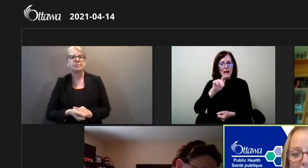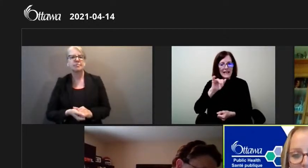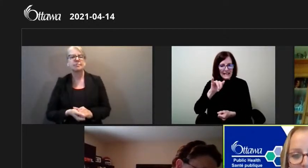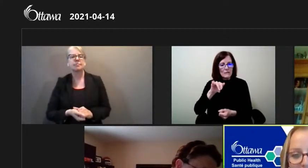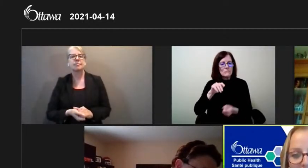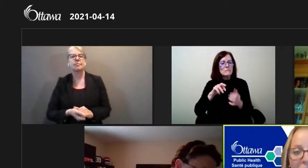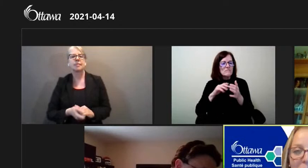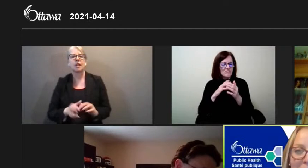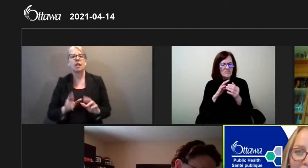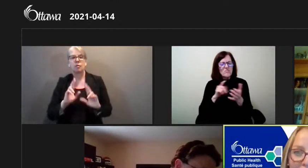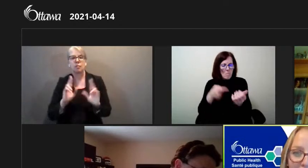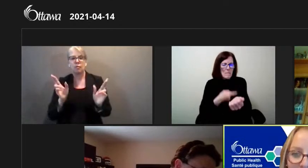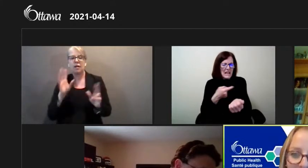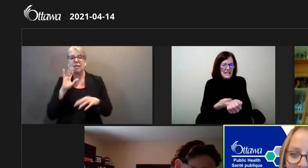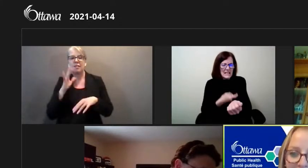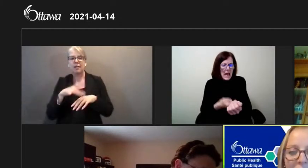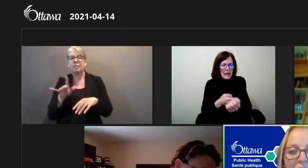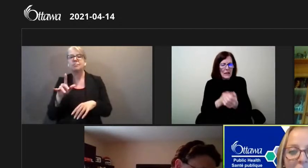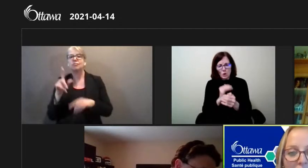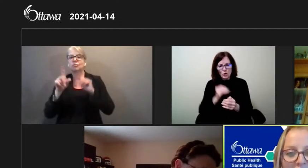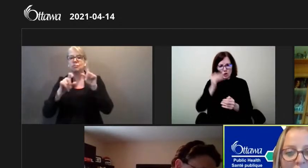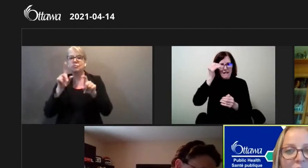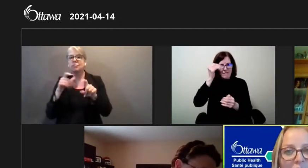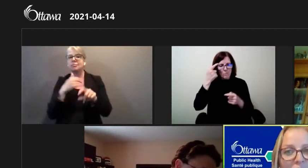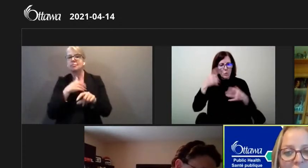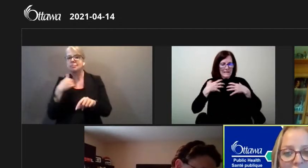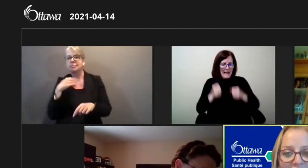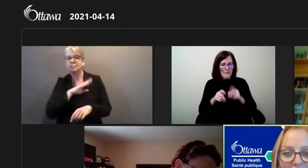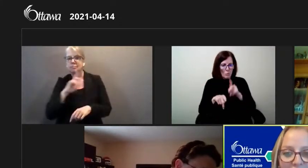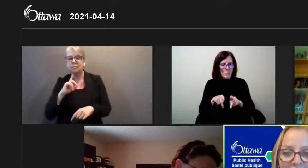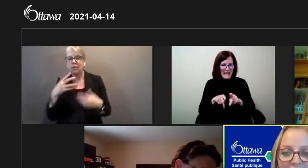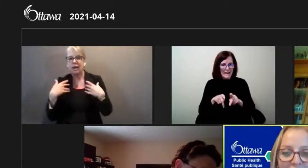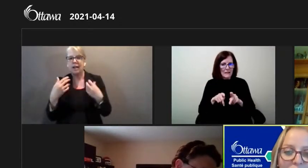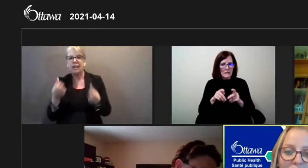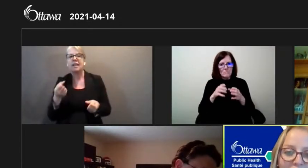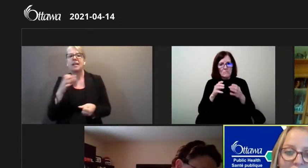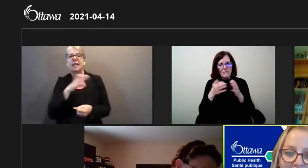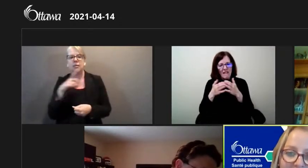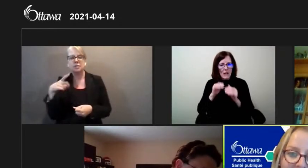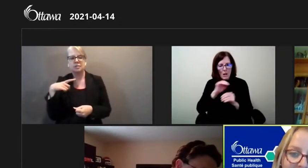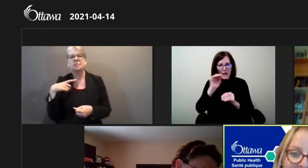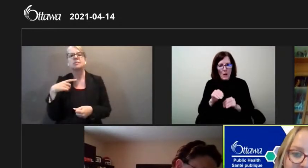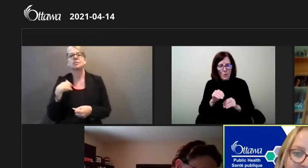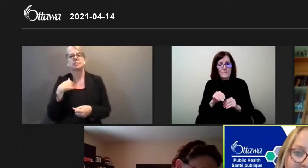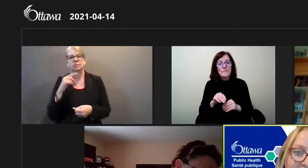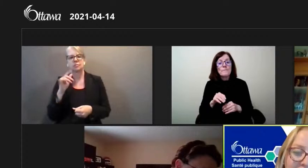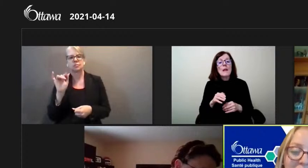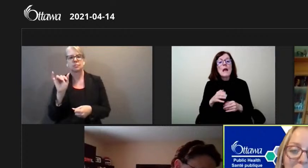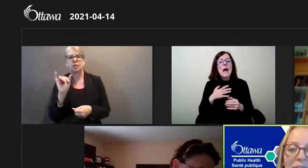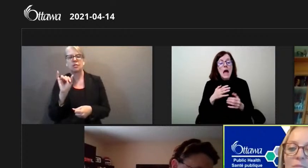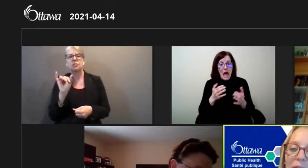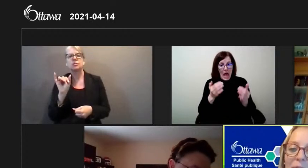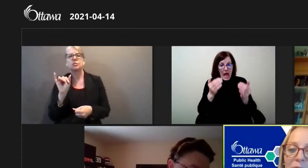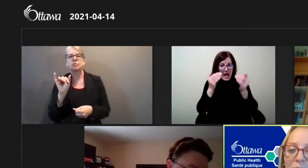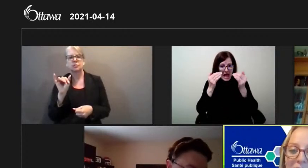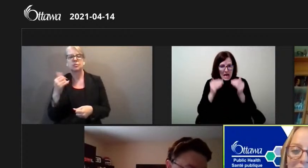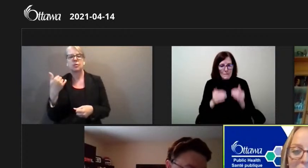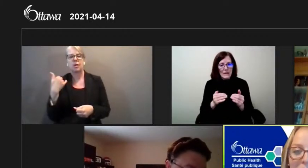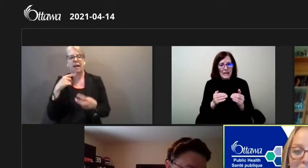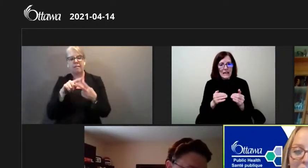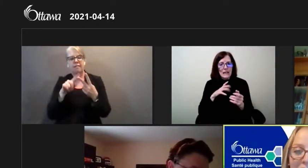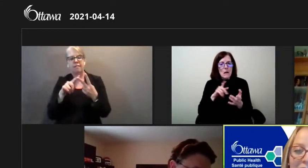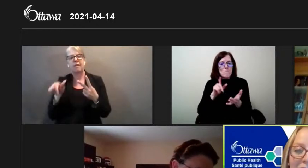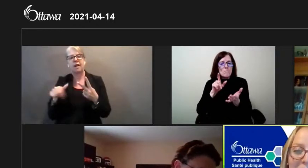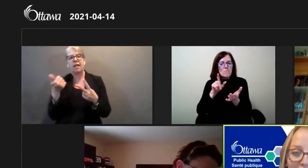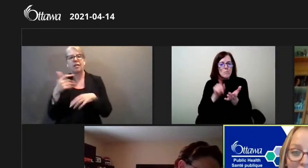from the councillors, members of Board of Health, and media following the statements, we also have disponible pour répondre aux questions